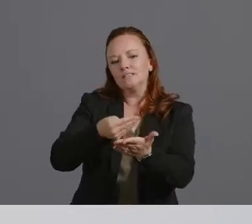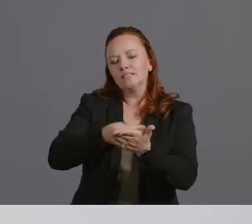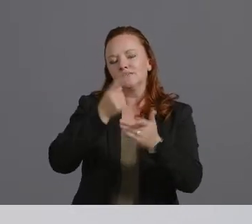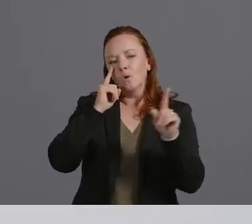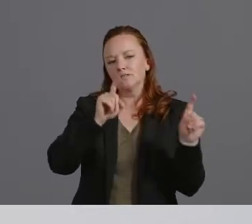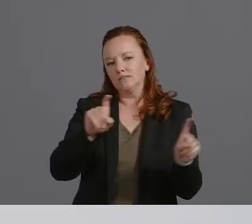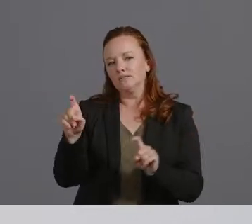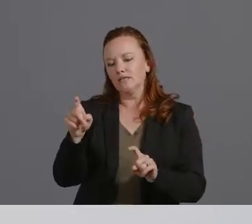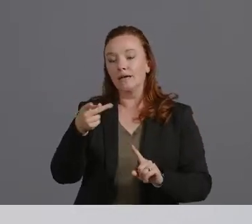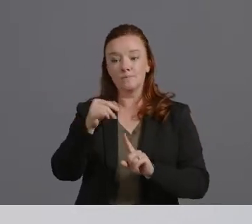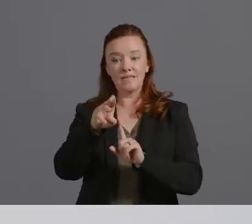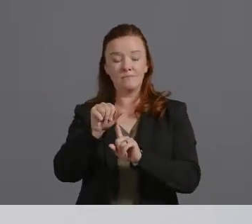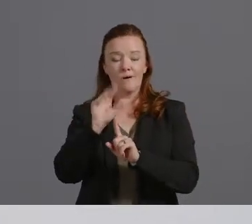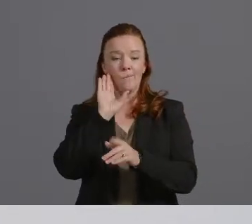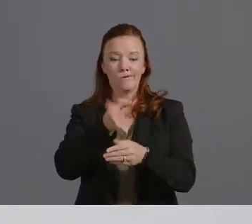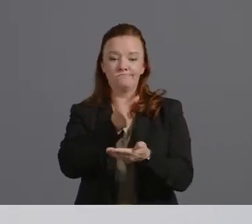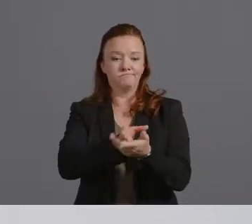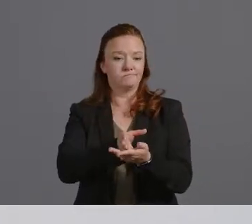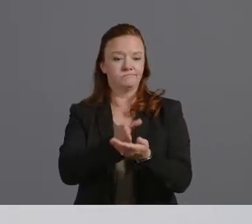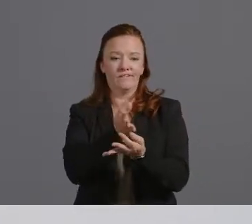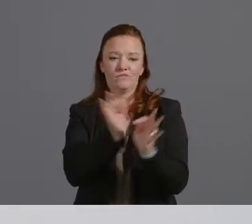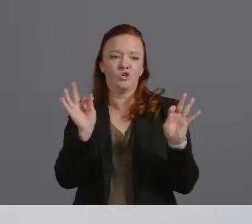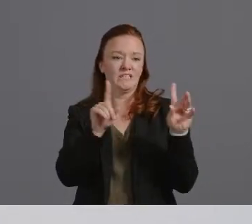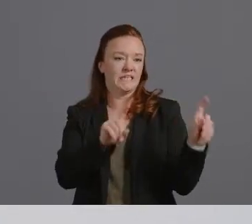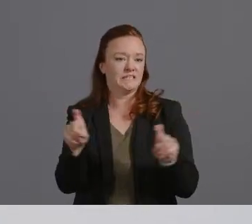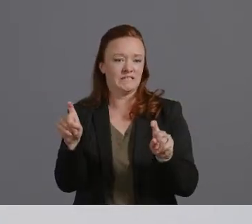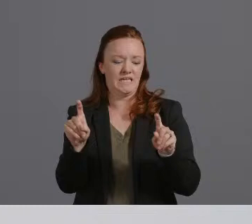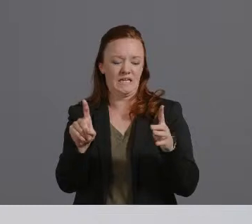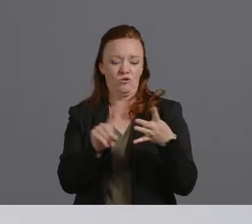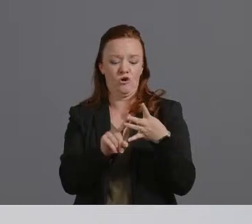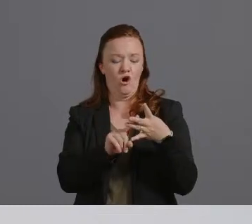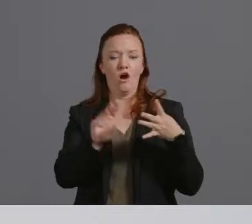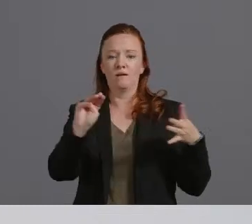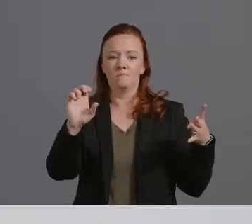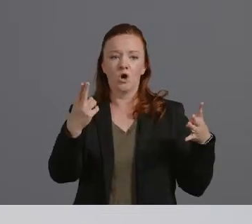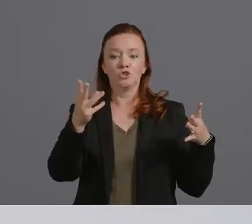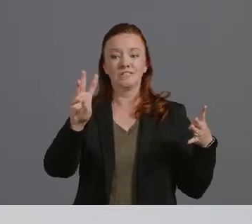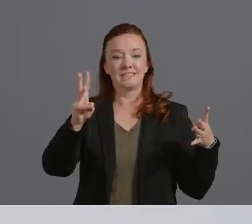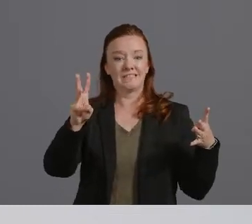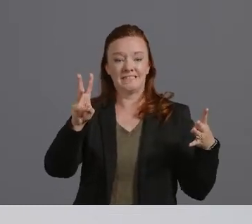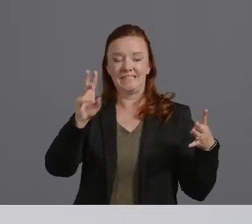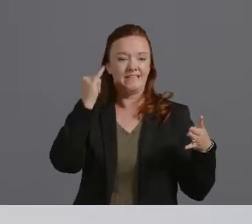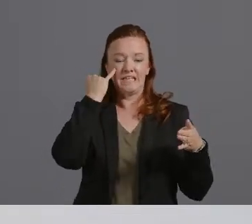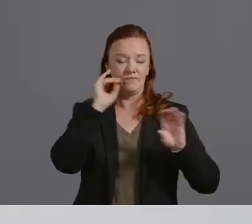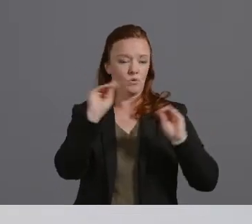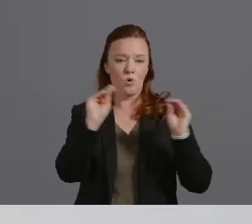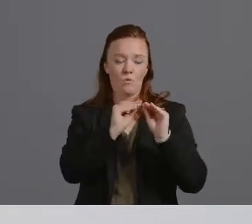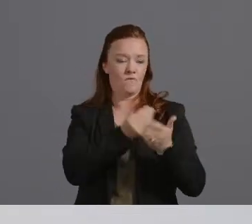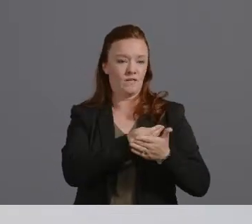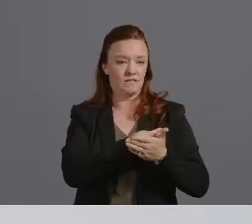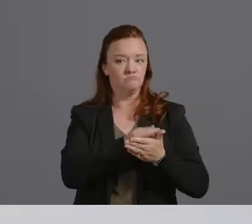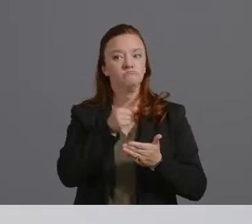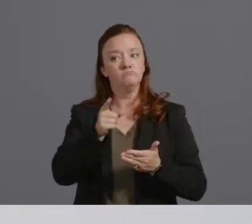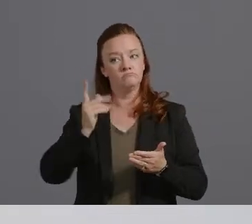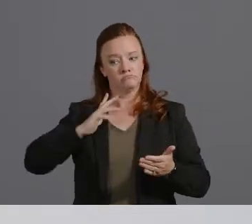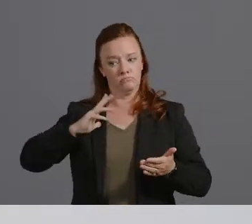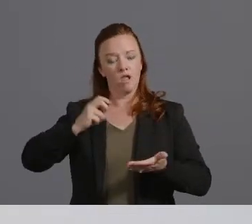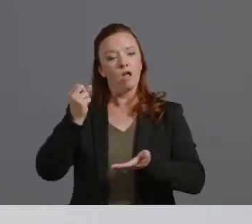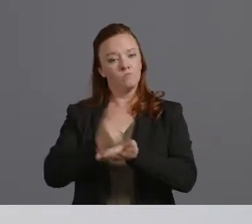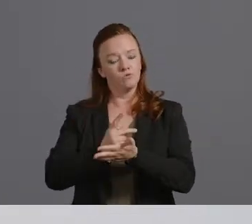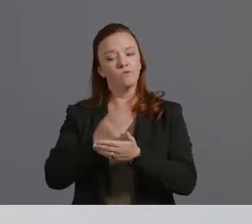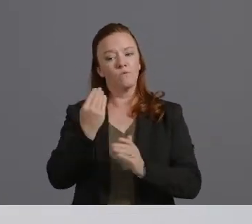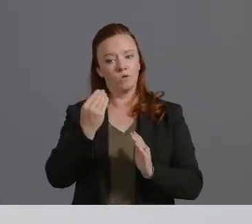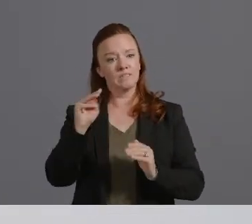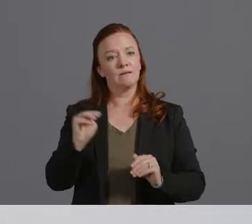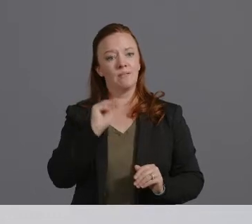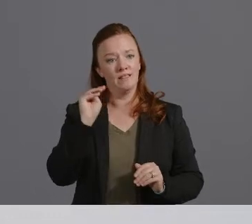County is going to end their free testing on March 16th if they don't get funding. You approved $14 million a couple of weeks ago.